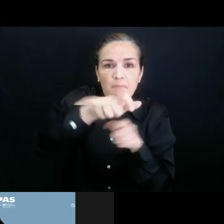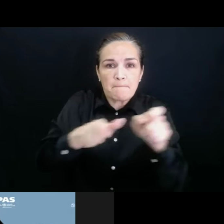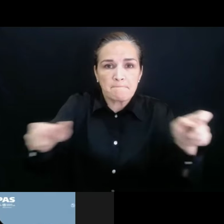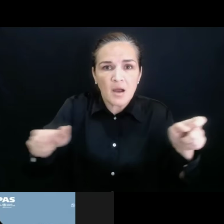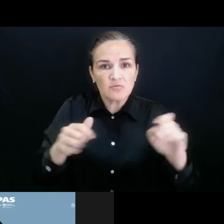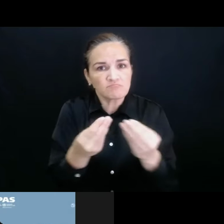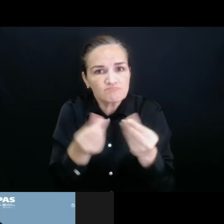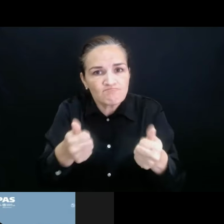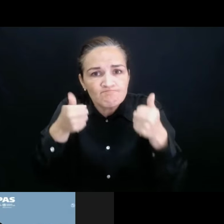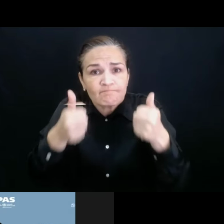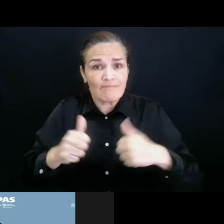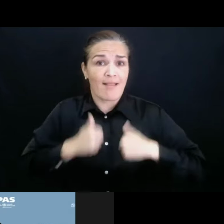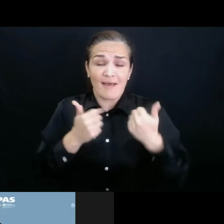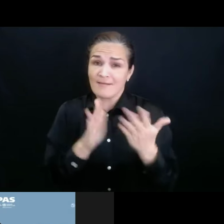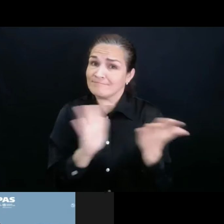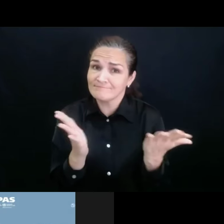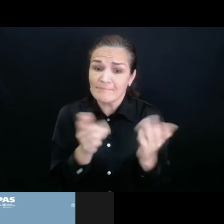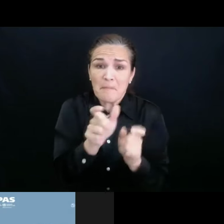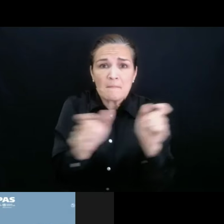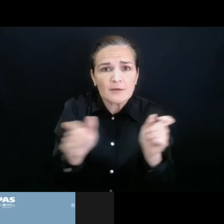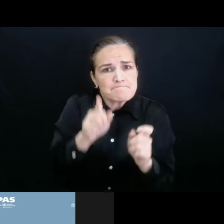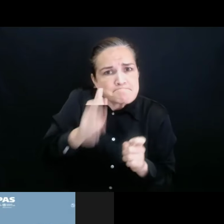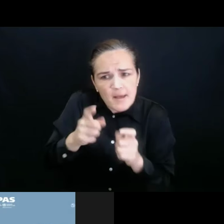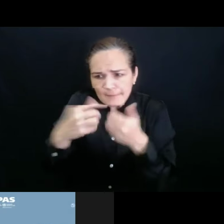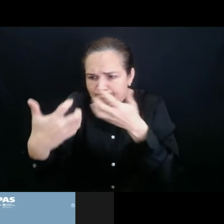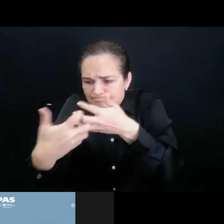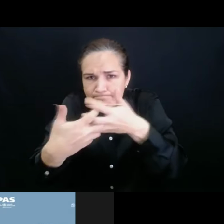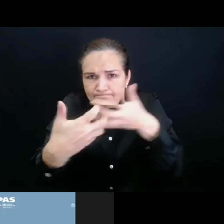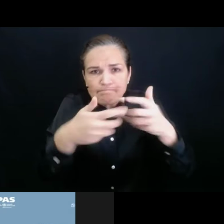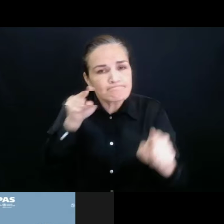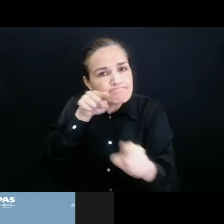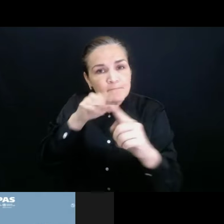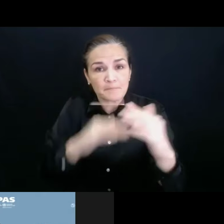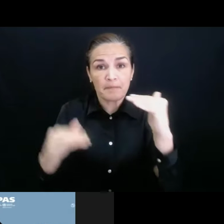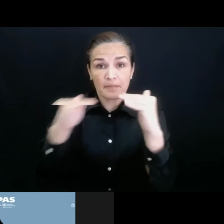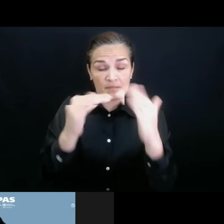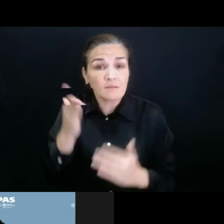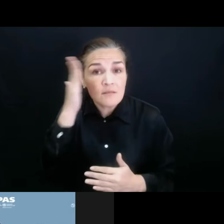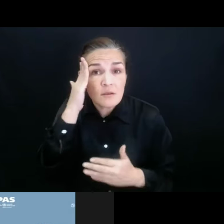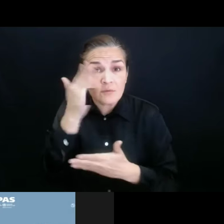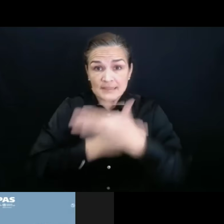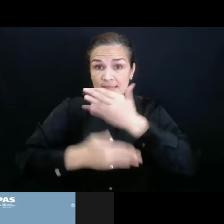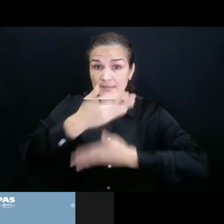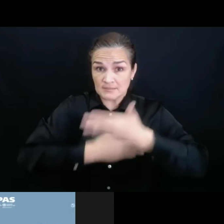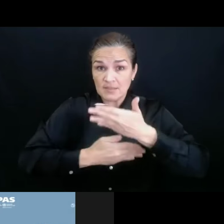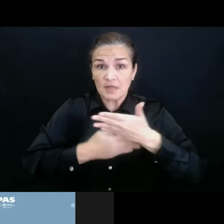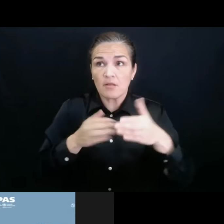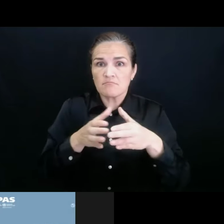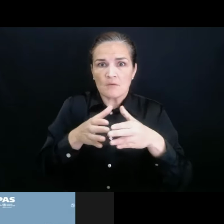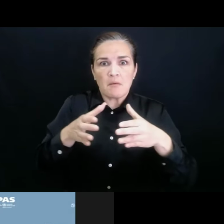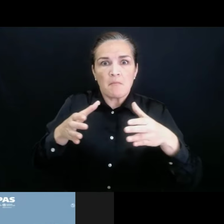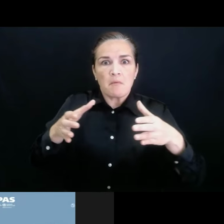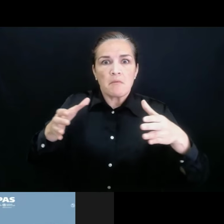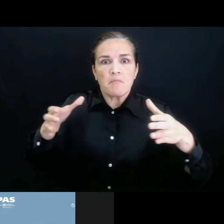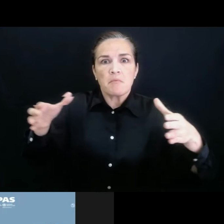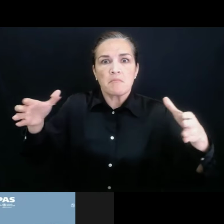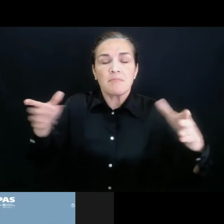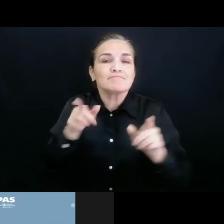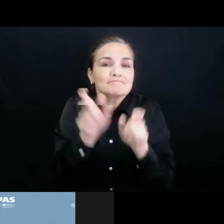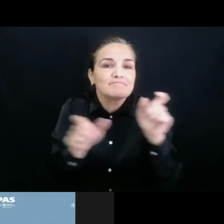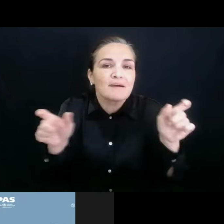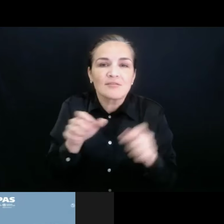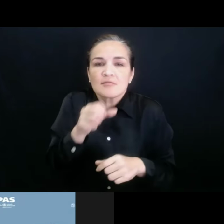of people that have great needs for health equity. We also know that disabilities are increasing rapidly due to the aging population